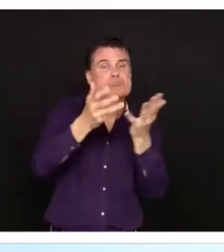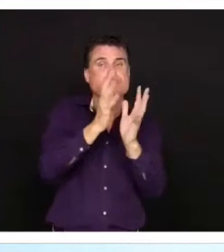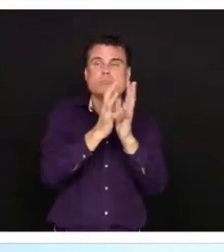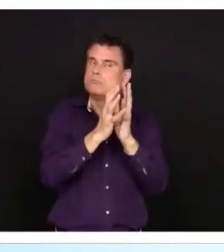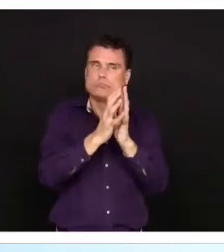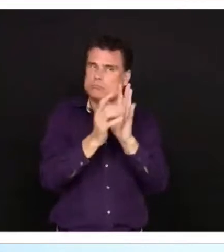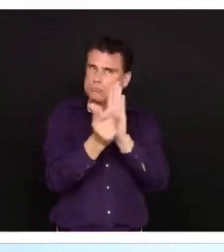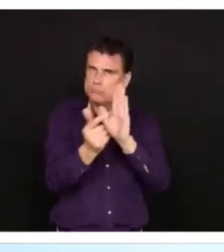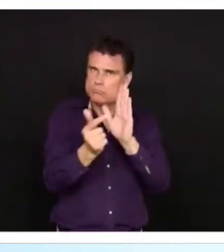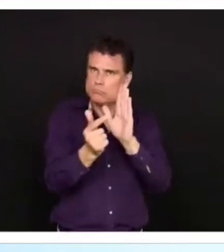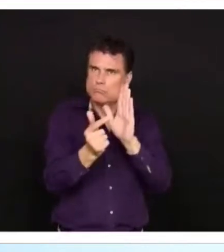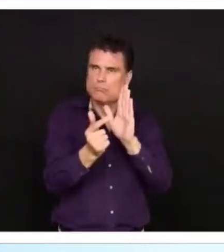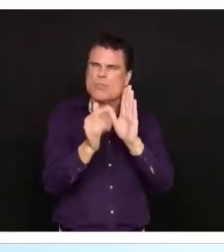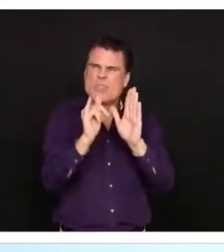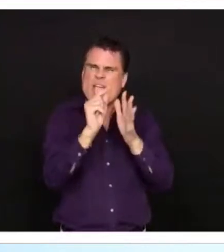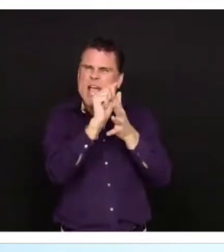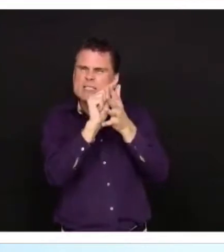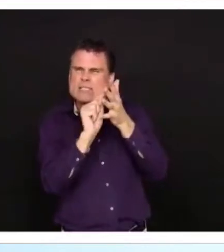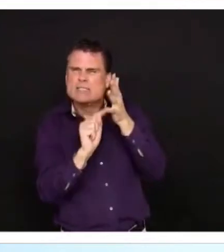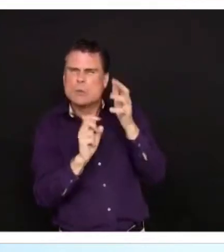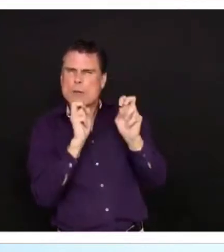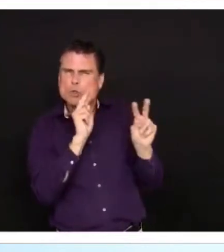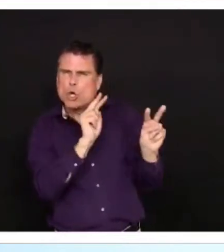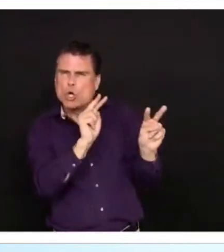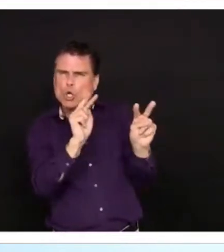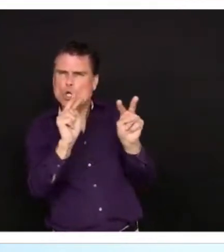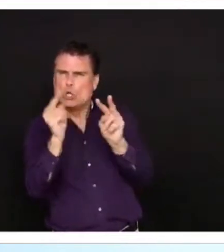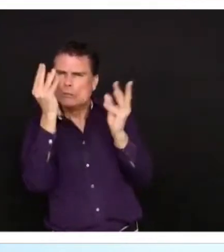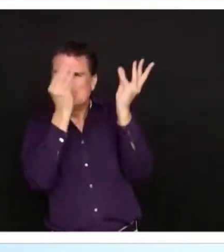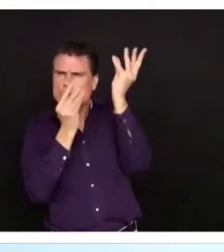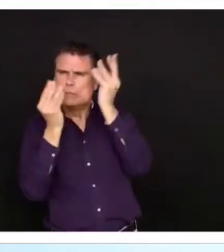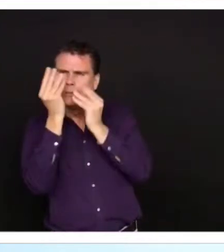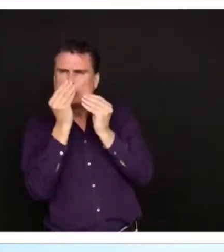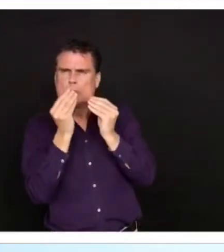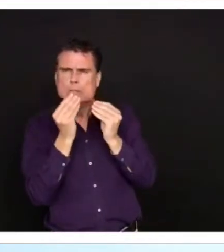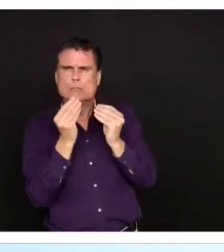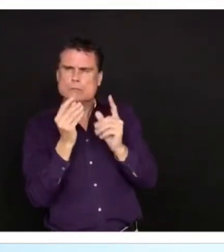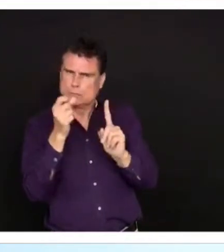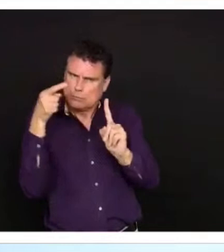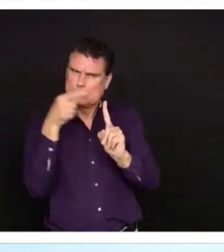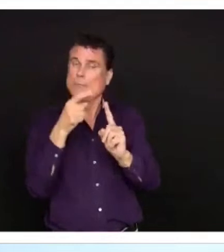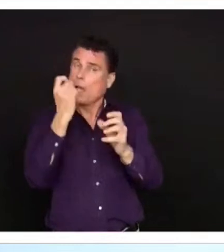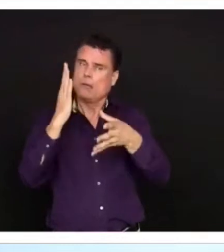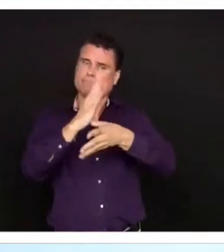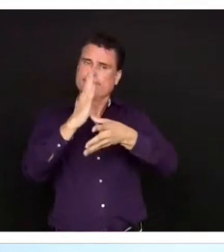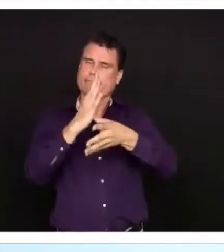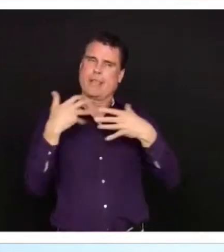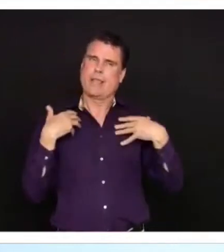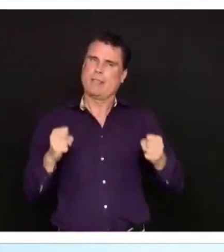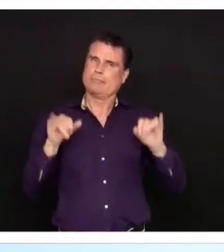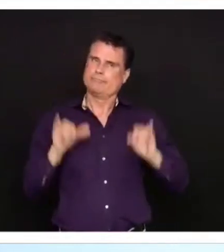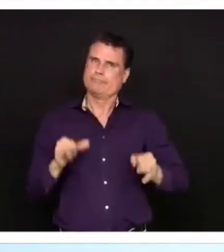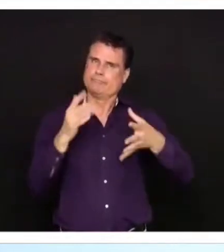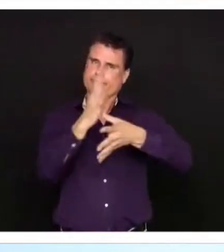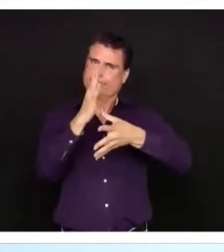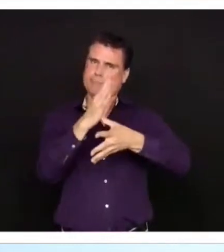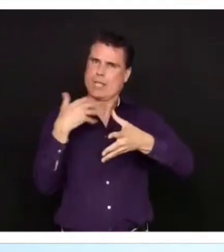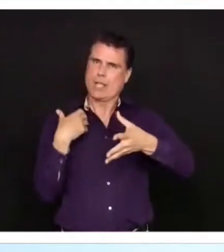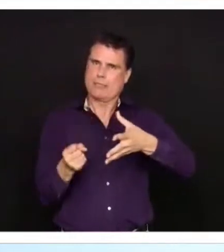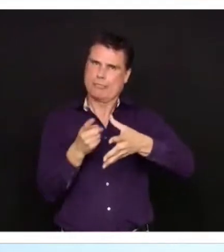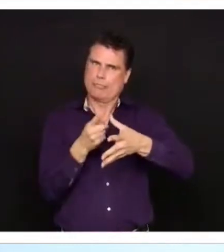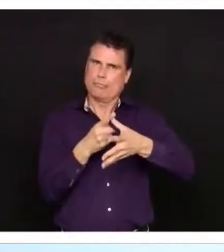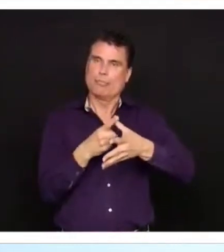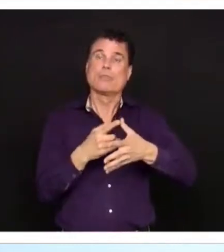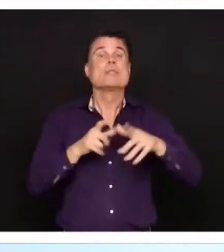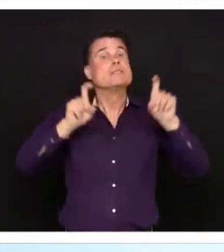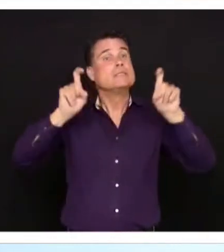up our testing again because we want to make sure we're detecting every case that we can in the province. Going forward, it will also be